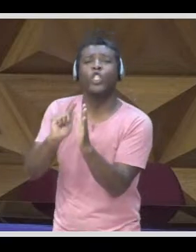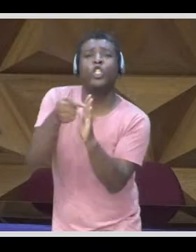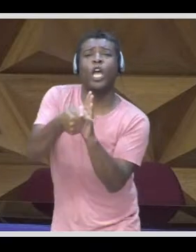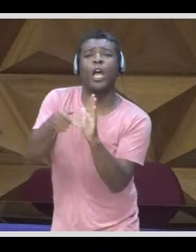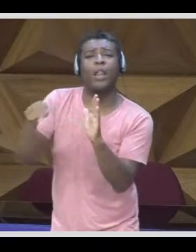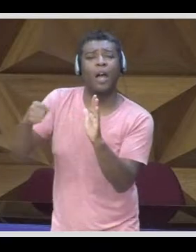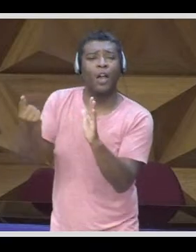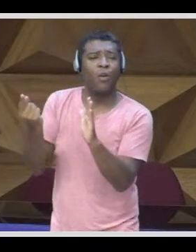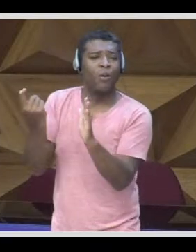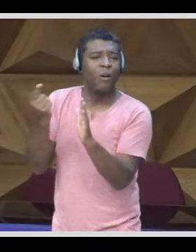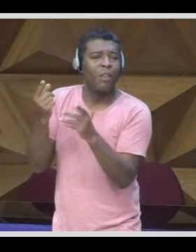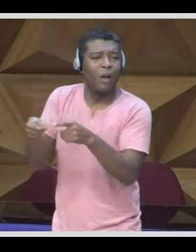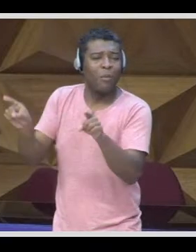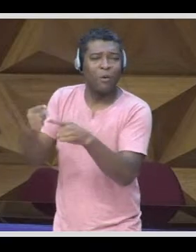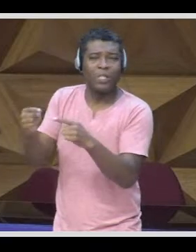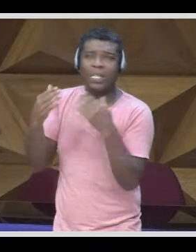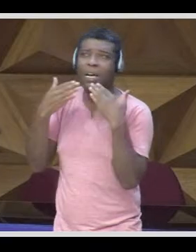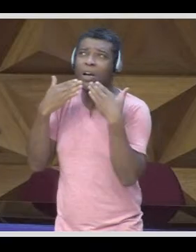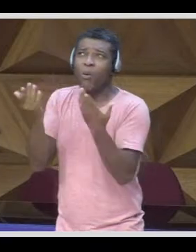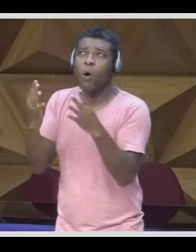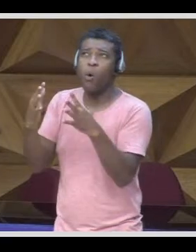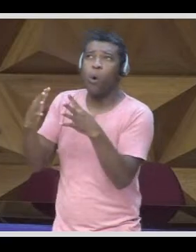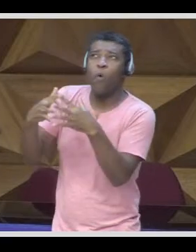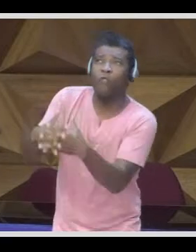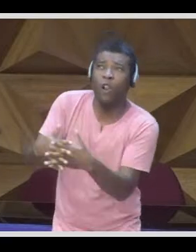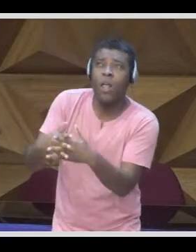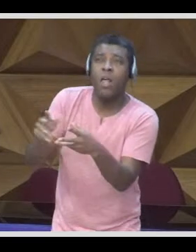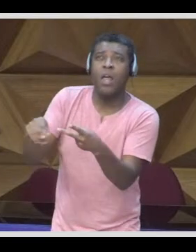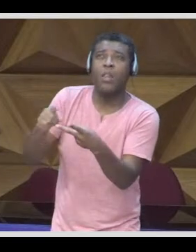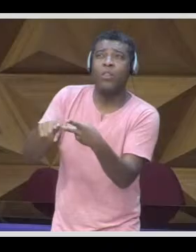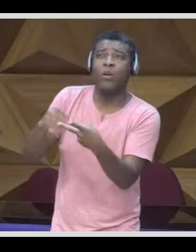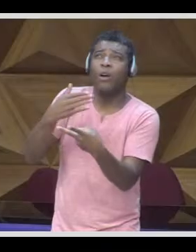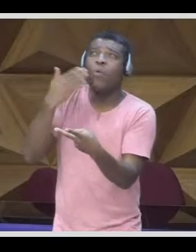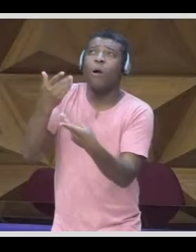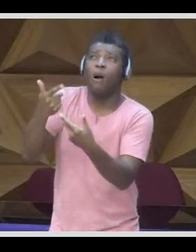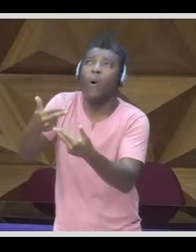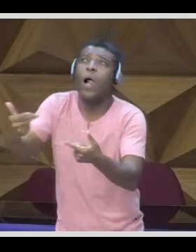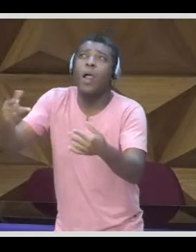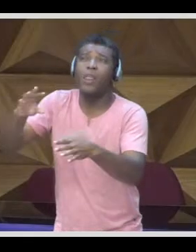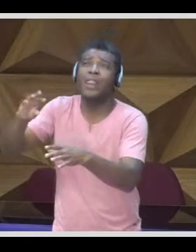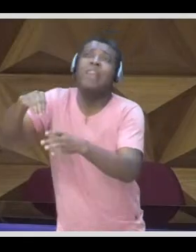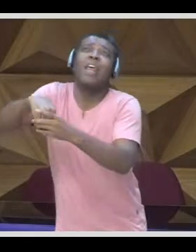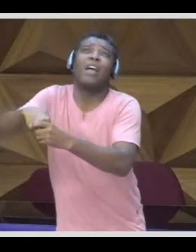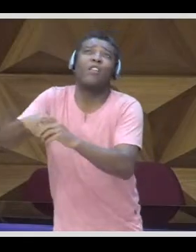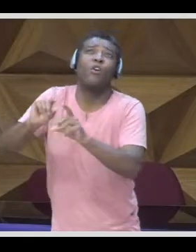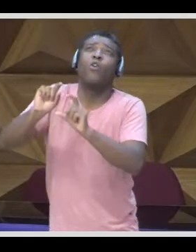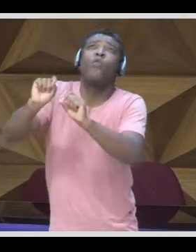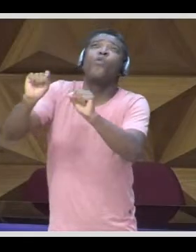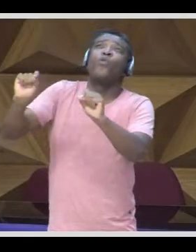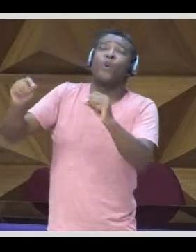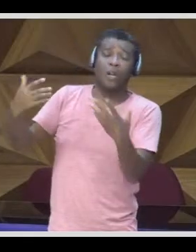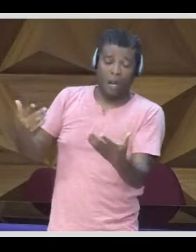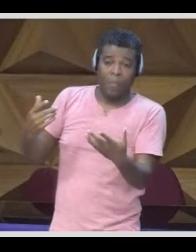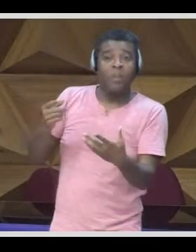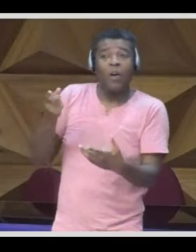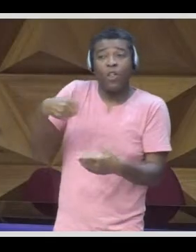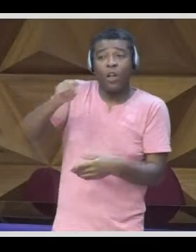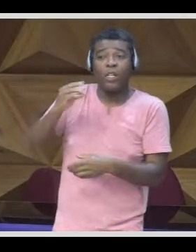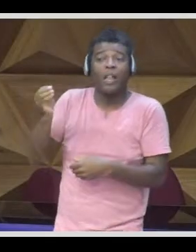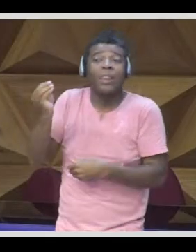conflict? And that's what he did. And we proposed several metrics, which I'm gonna just flash them here, okay, and